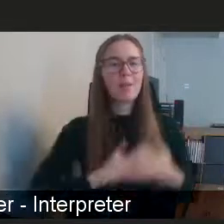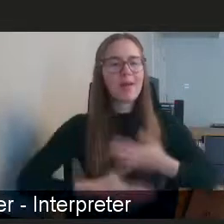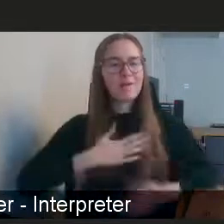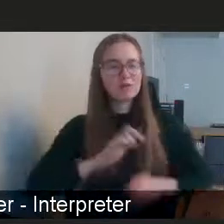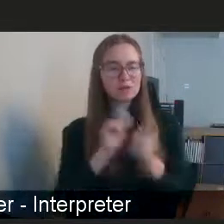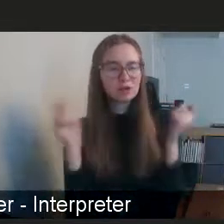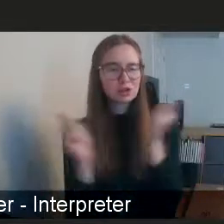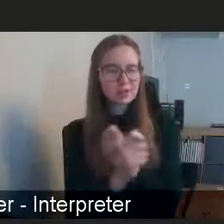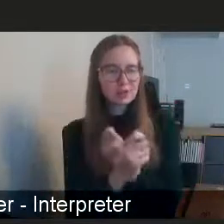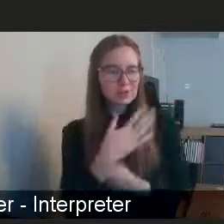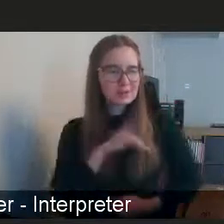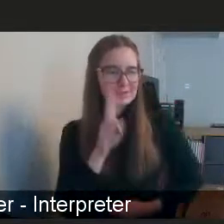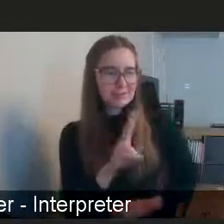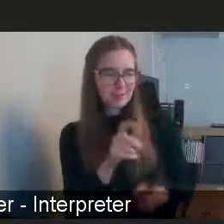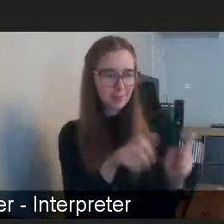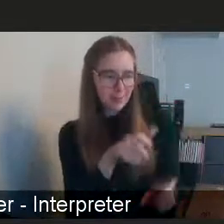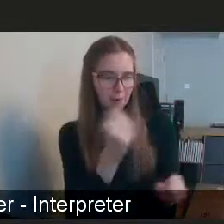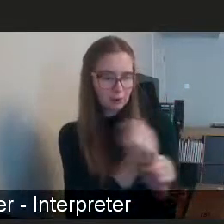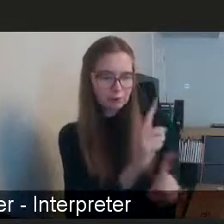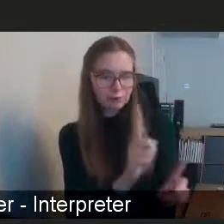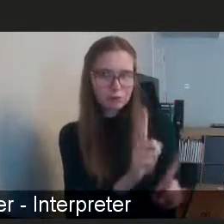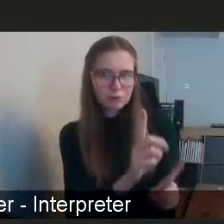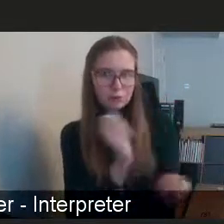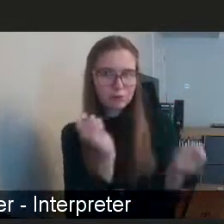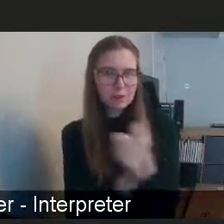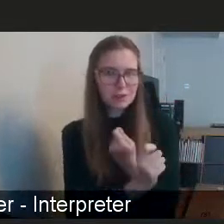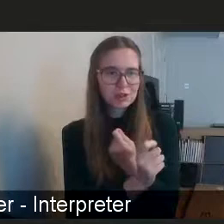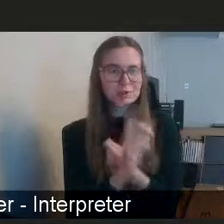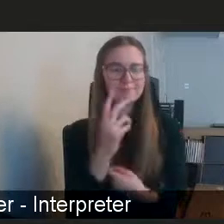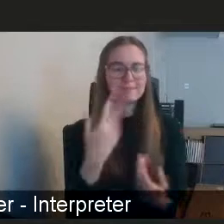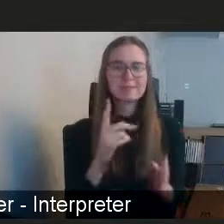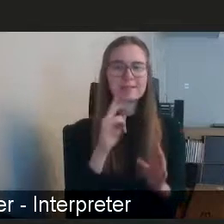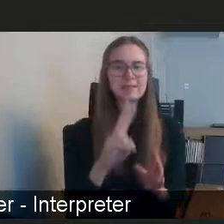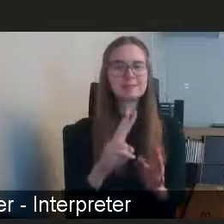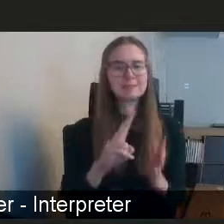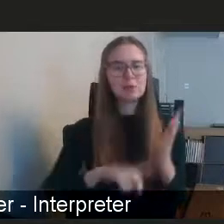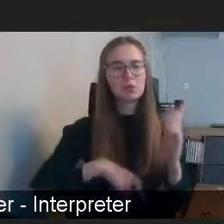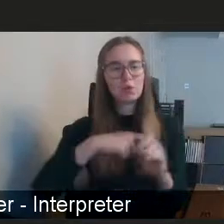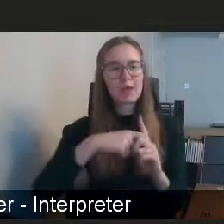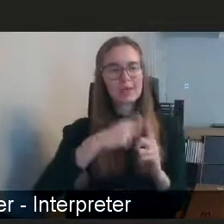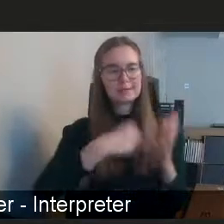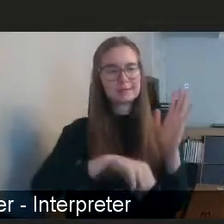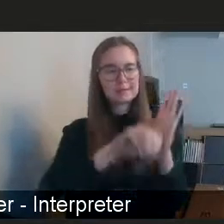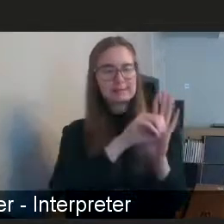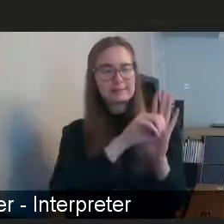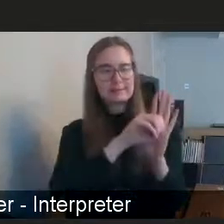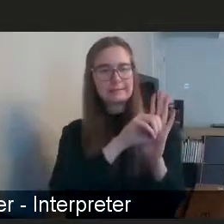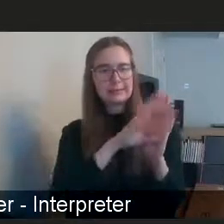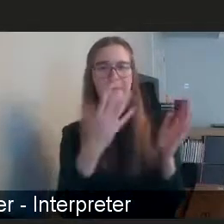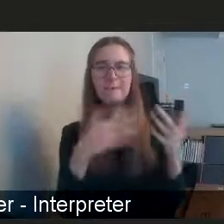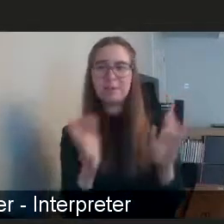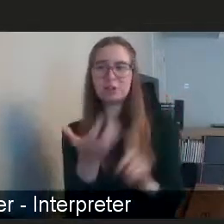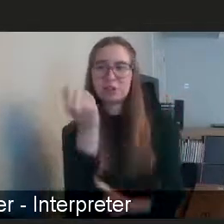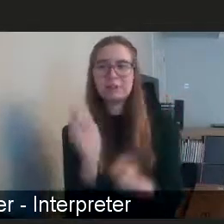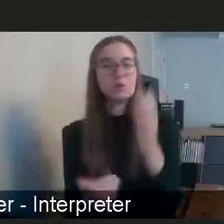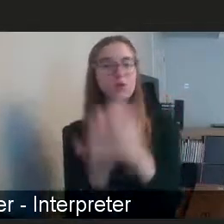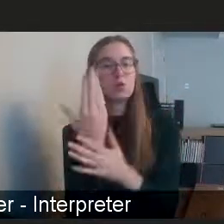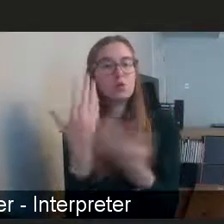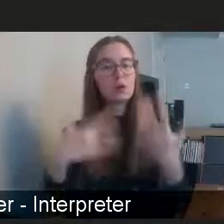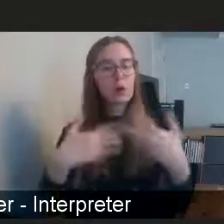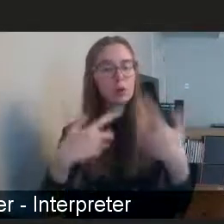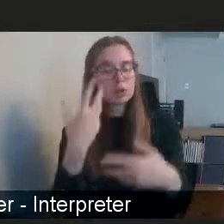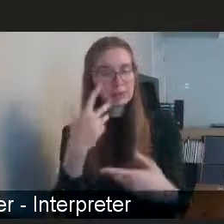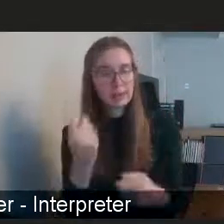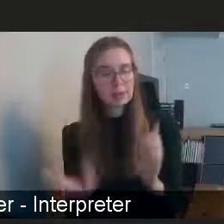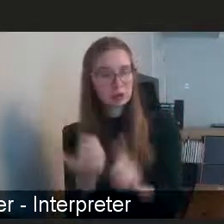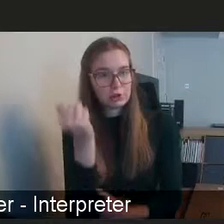see from people? He does point out that most of the UK's current net zero transition has been achieved through the use of new technologies. And